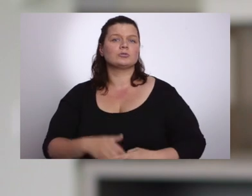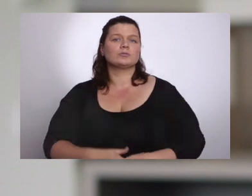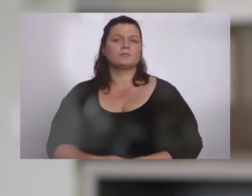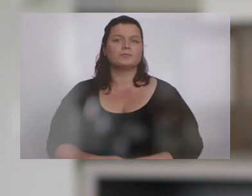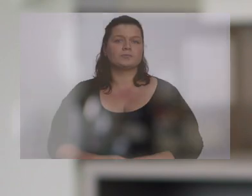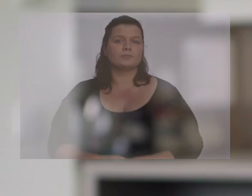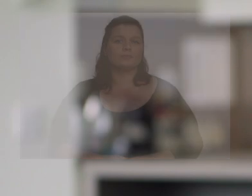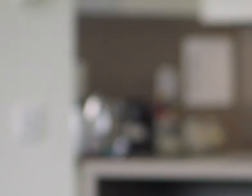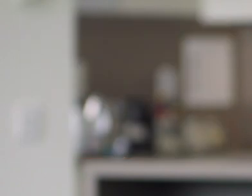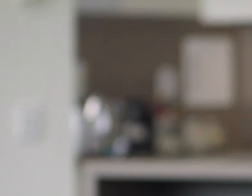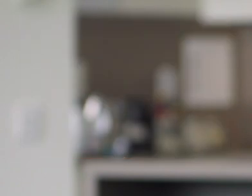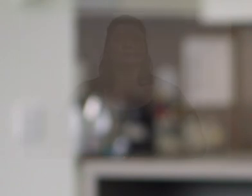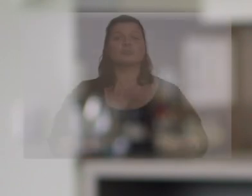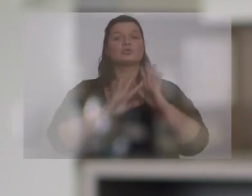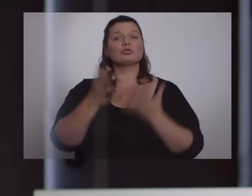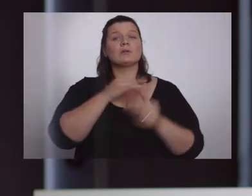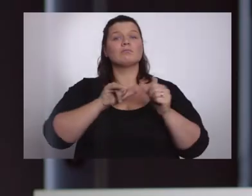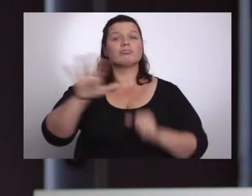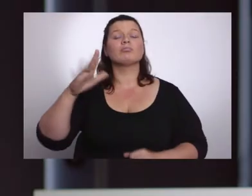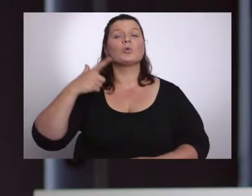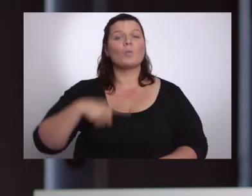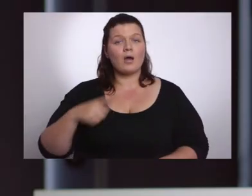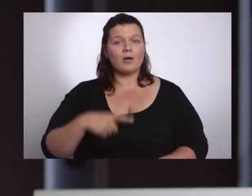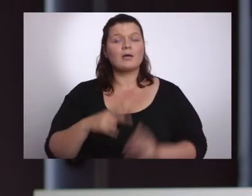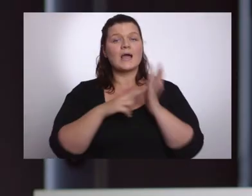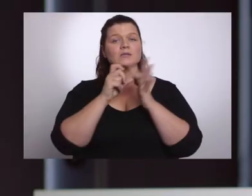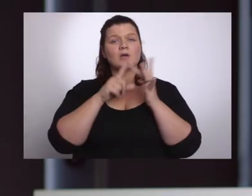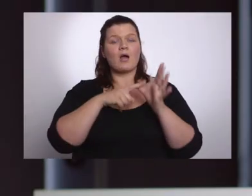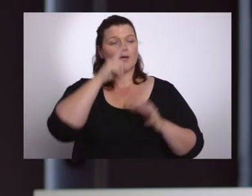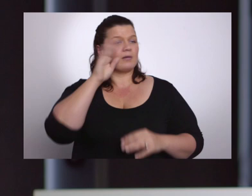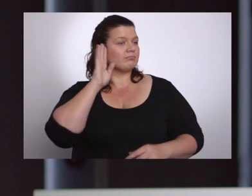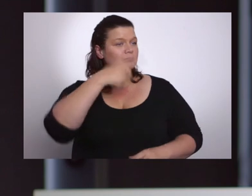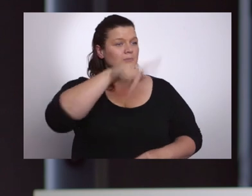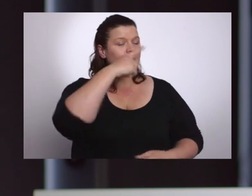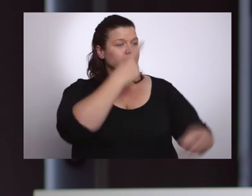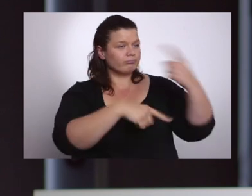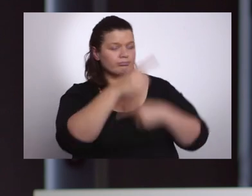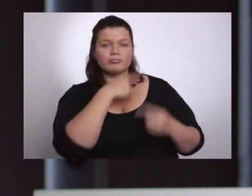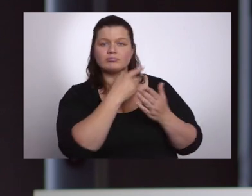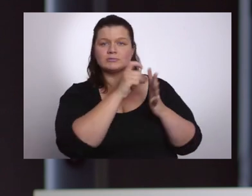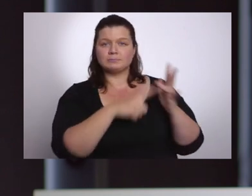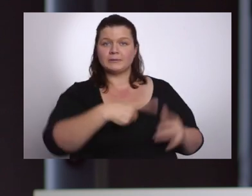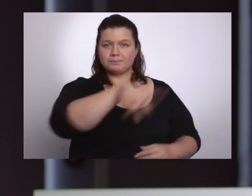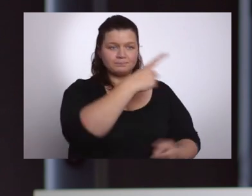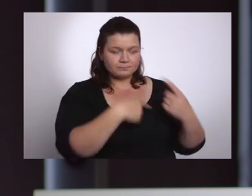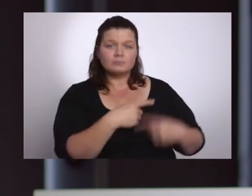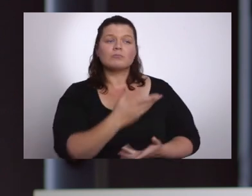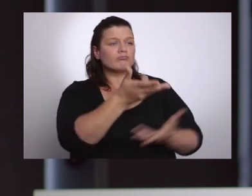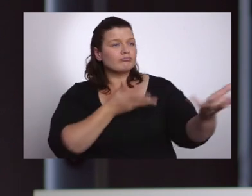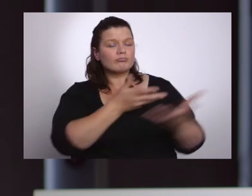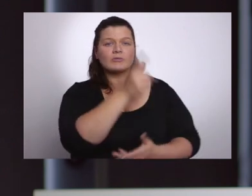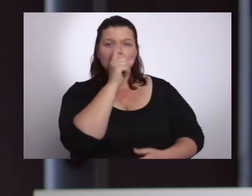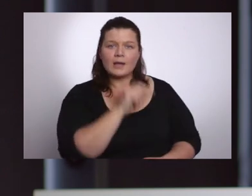the results of it are actually acted on. Alex. The citizen's jury is another great way for the NDIA to respond to participants.